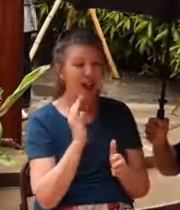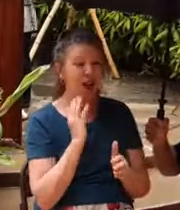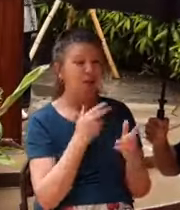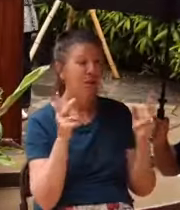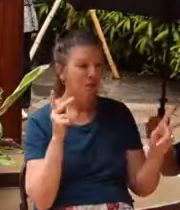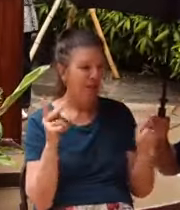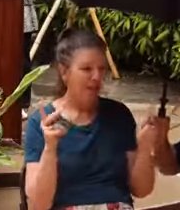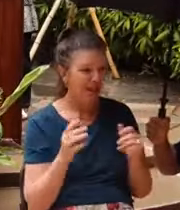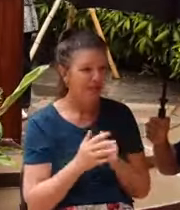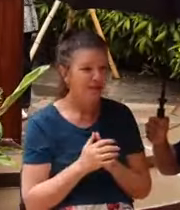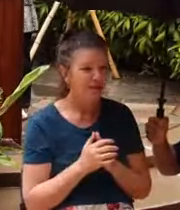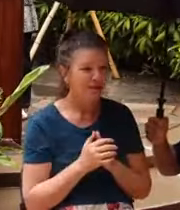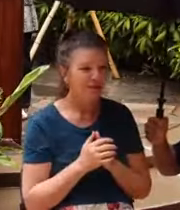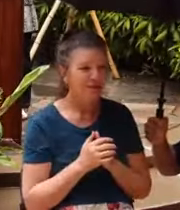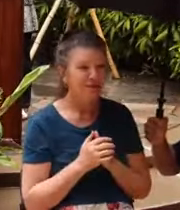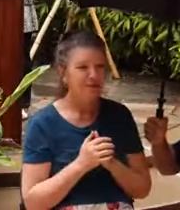people.